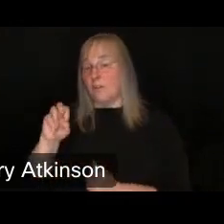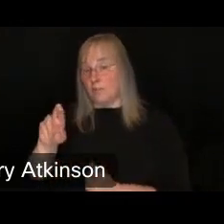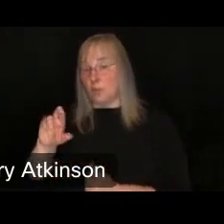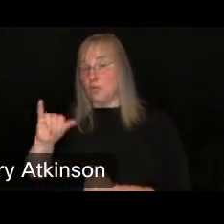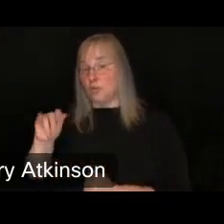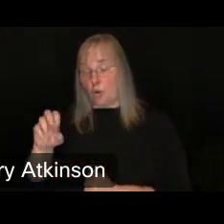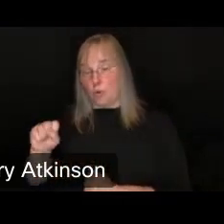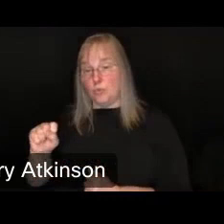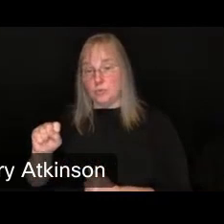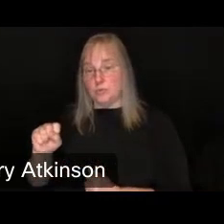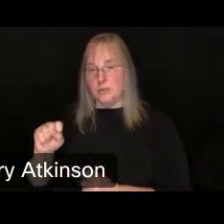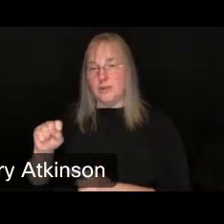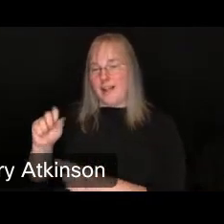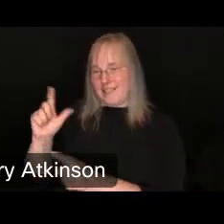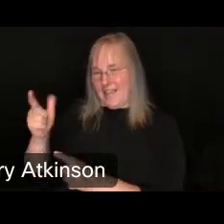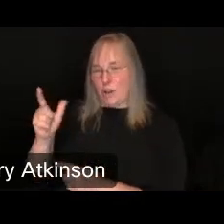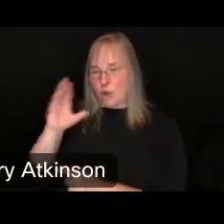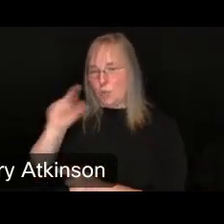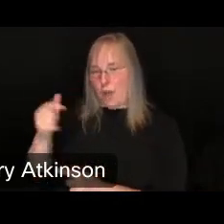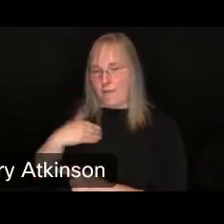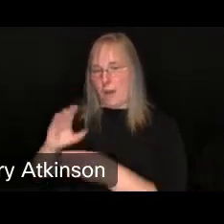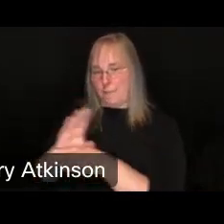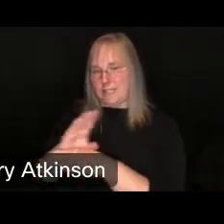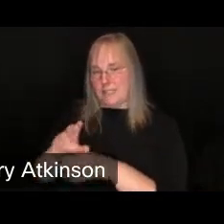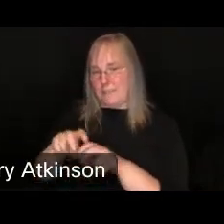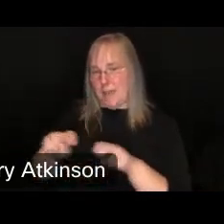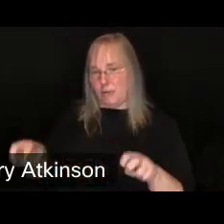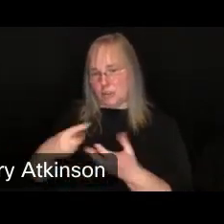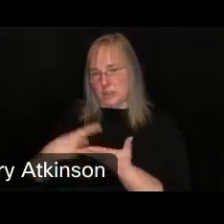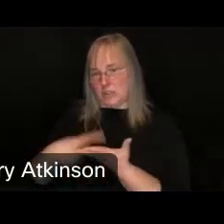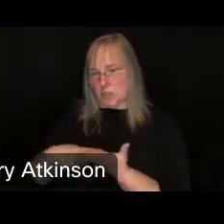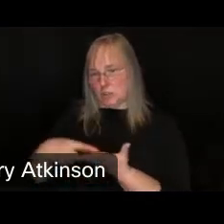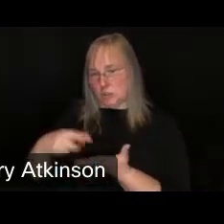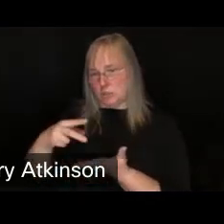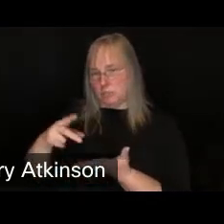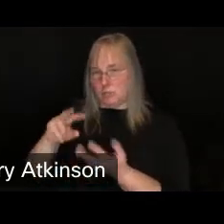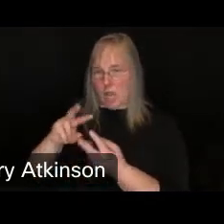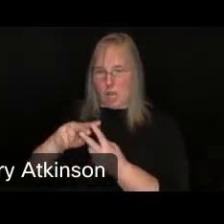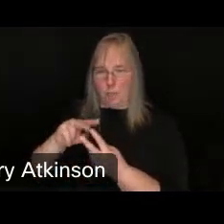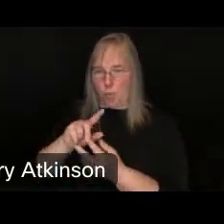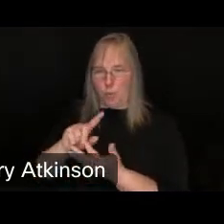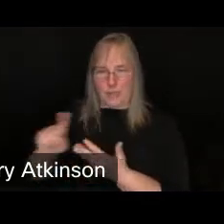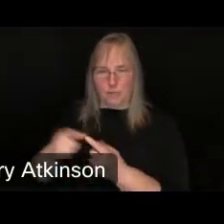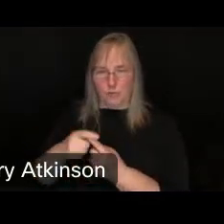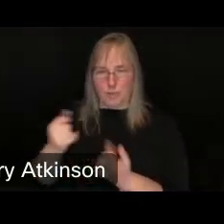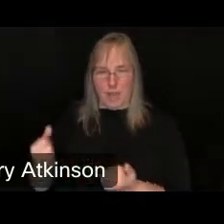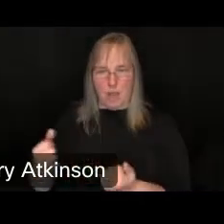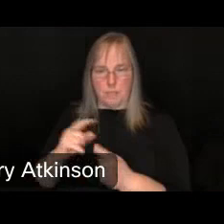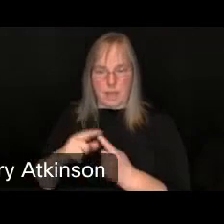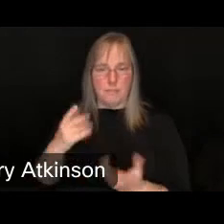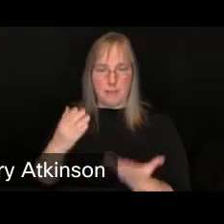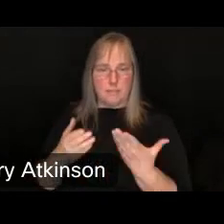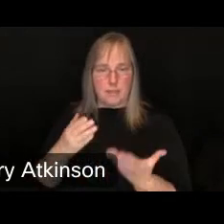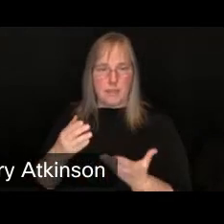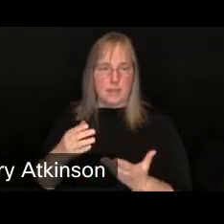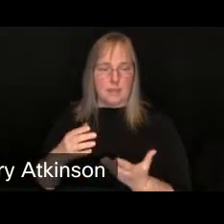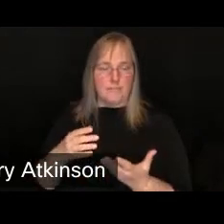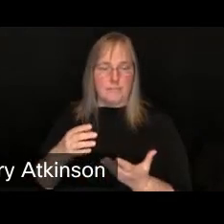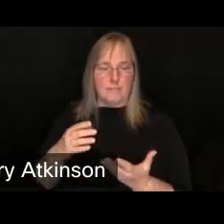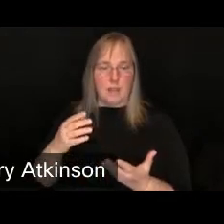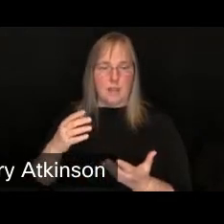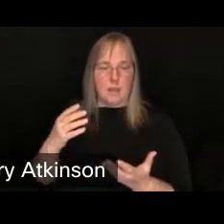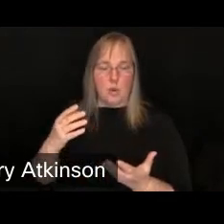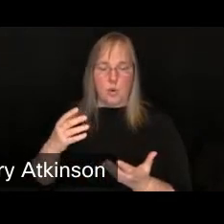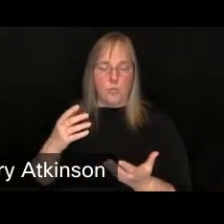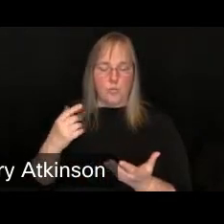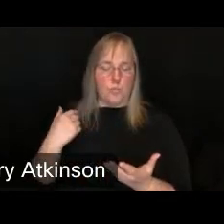to do a business panel discussion a couple weeks from now, but that they may talk about some more information there.